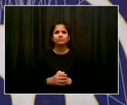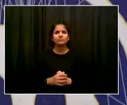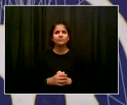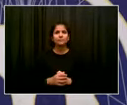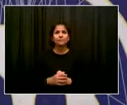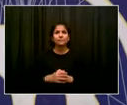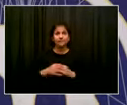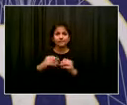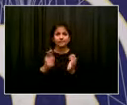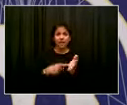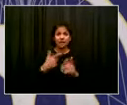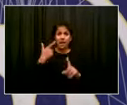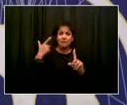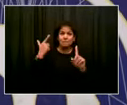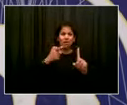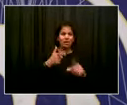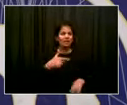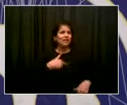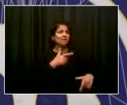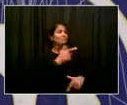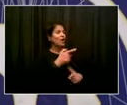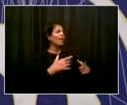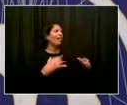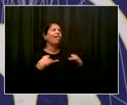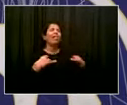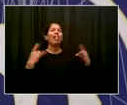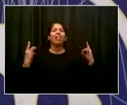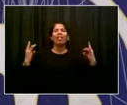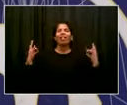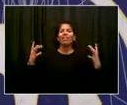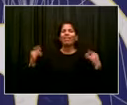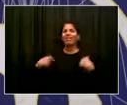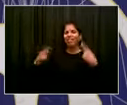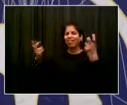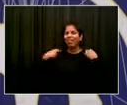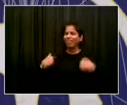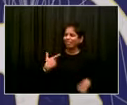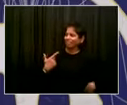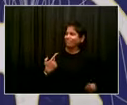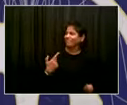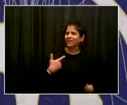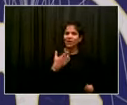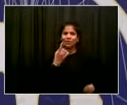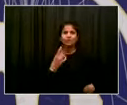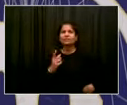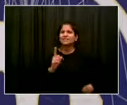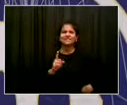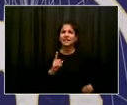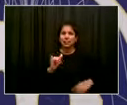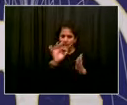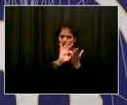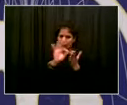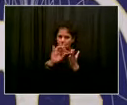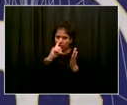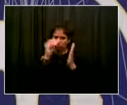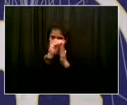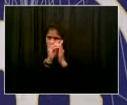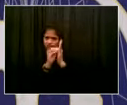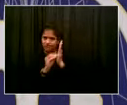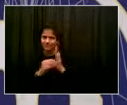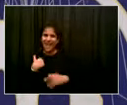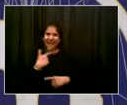you know. And we have cases where they even keep score. You know, these are the individuals we know that bullets have no